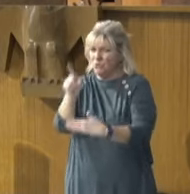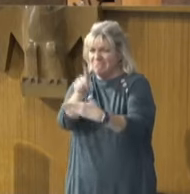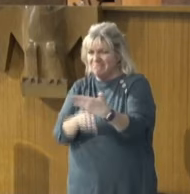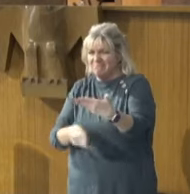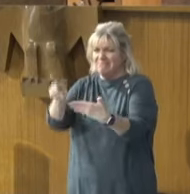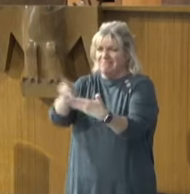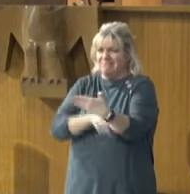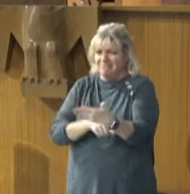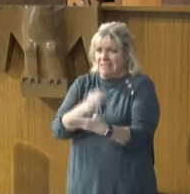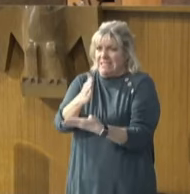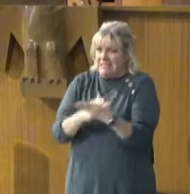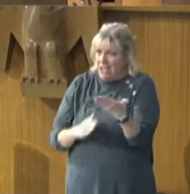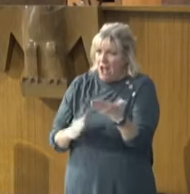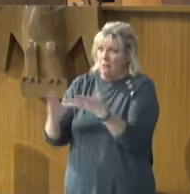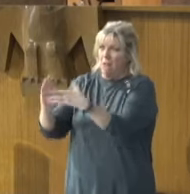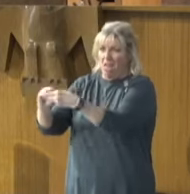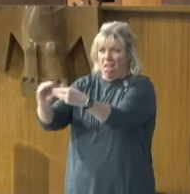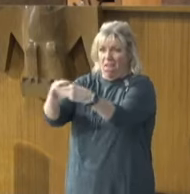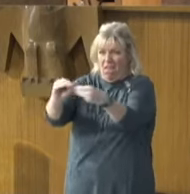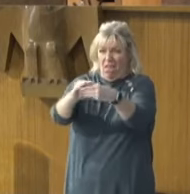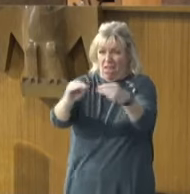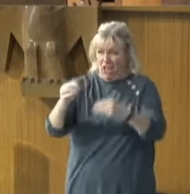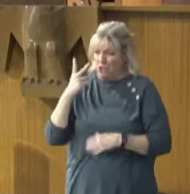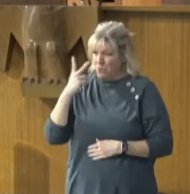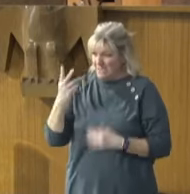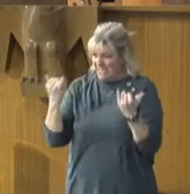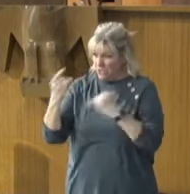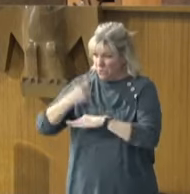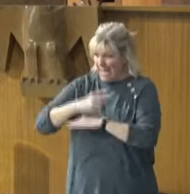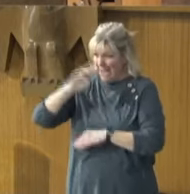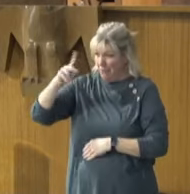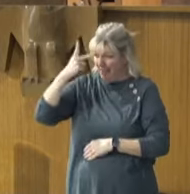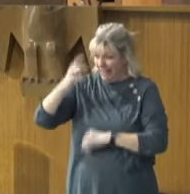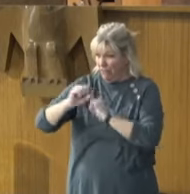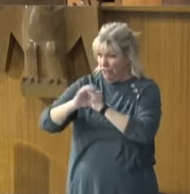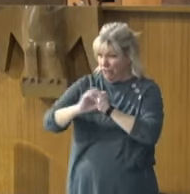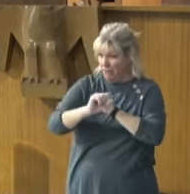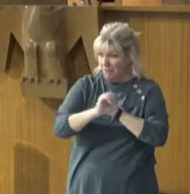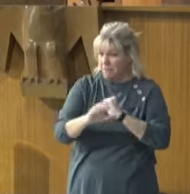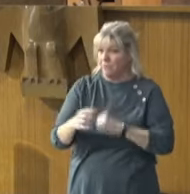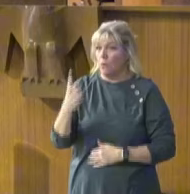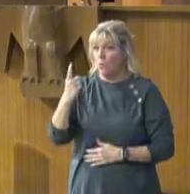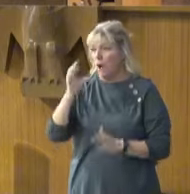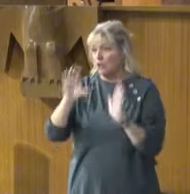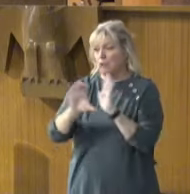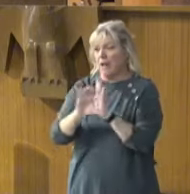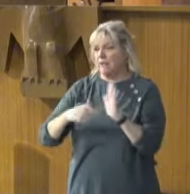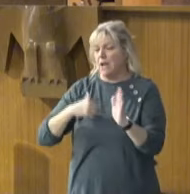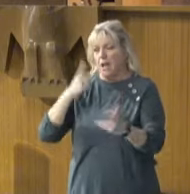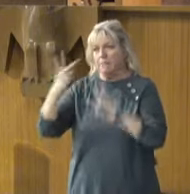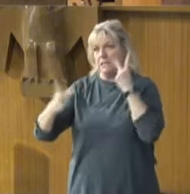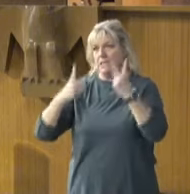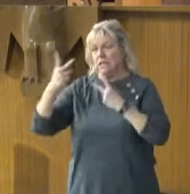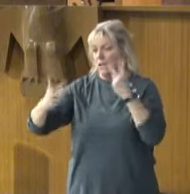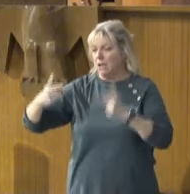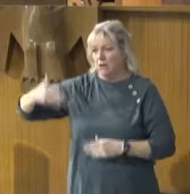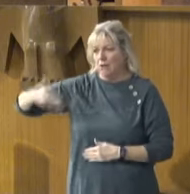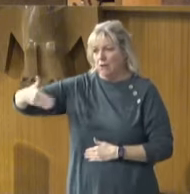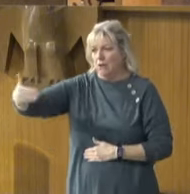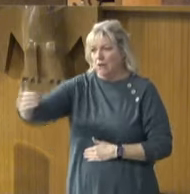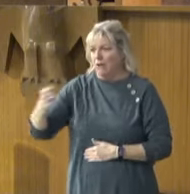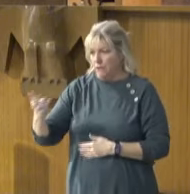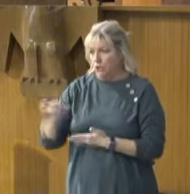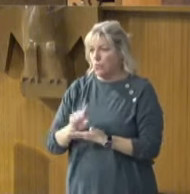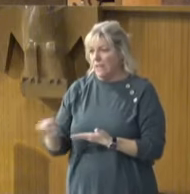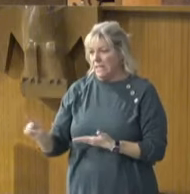that has been used in this election season. There's a graphic I've seen posted all over social media the last couple of weeks